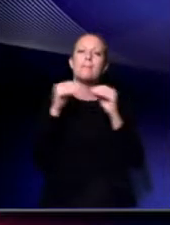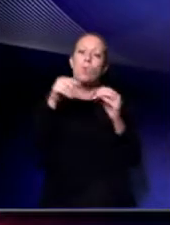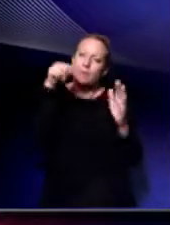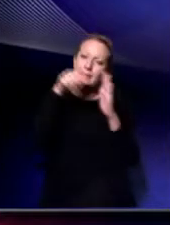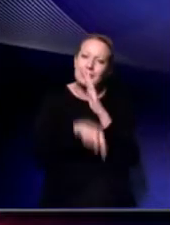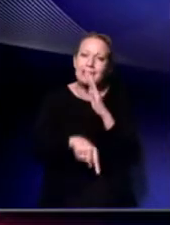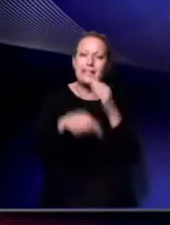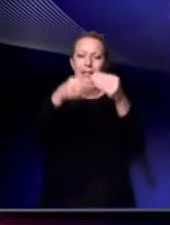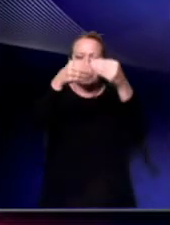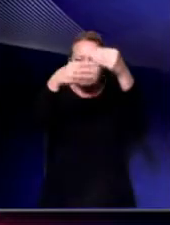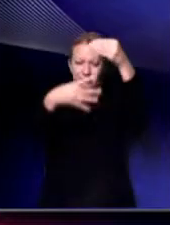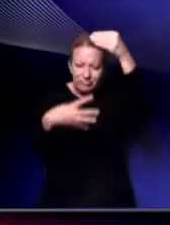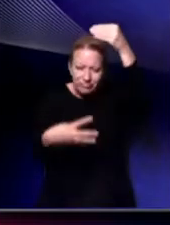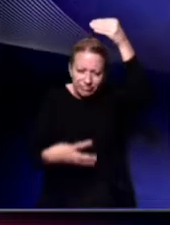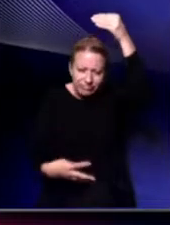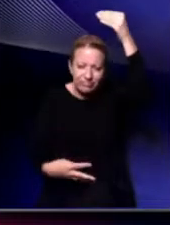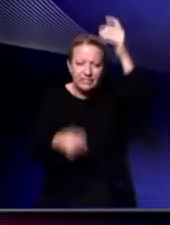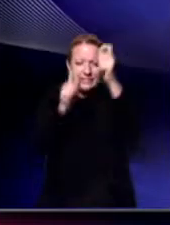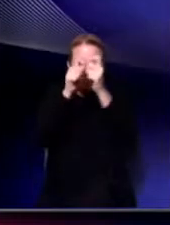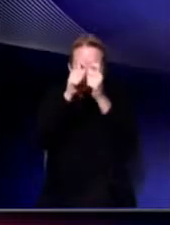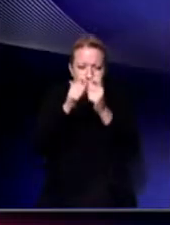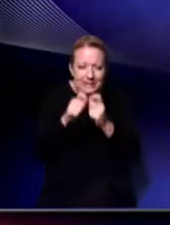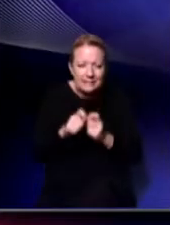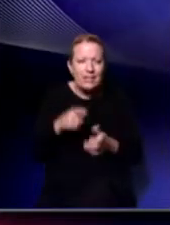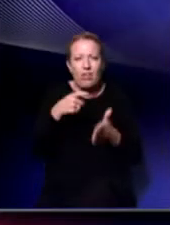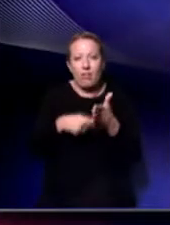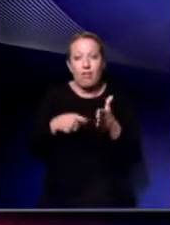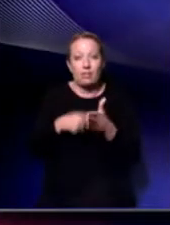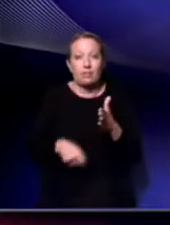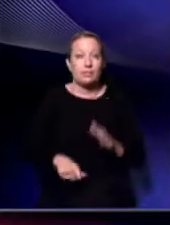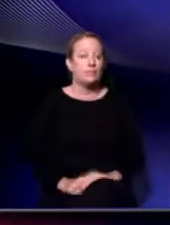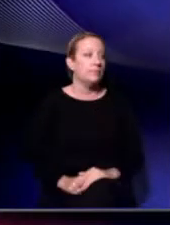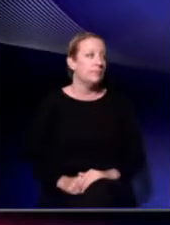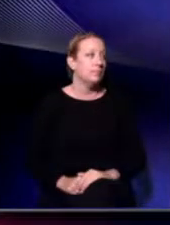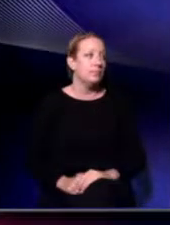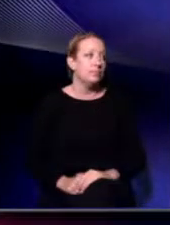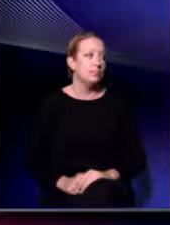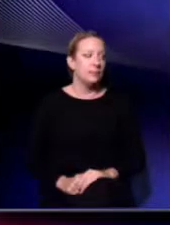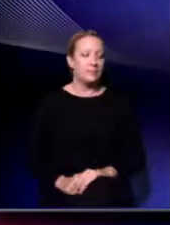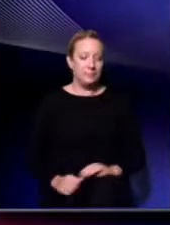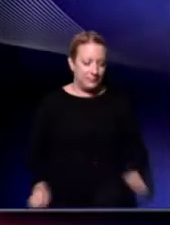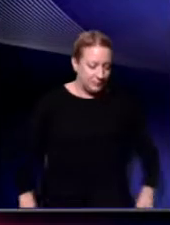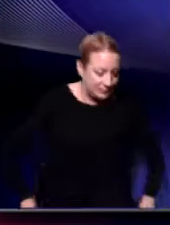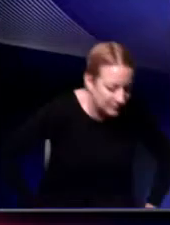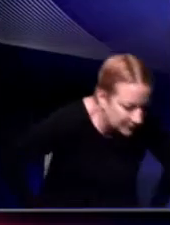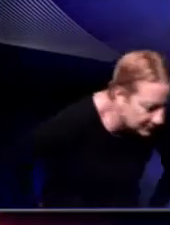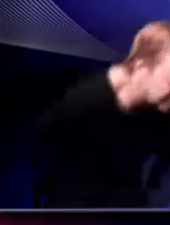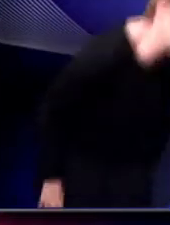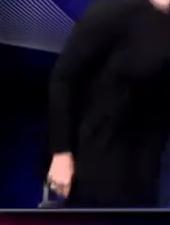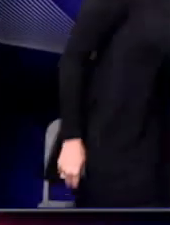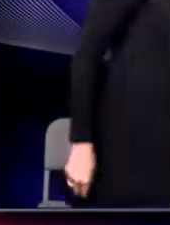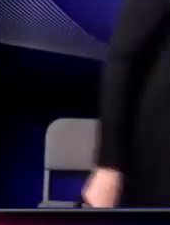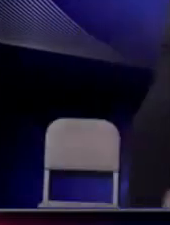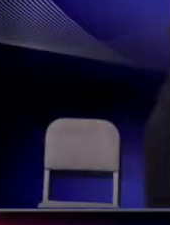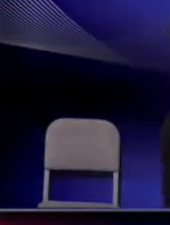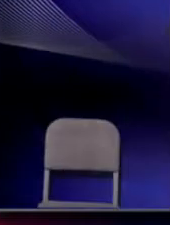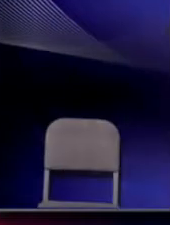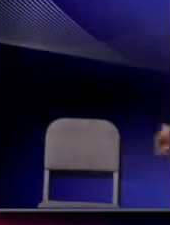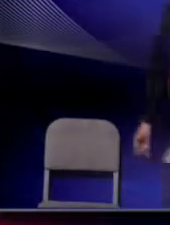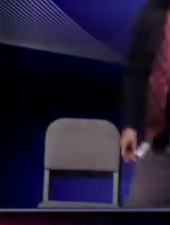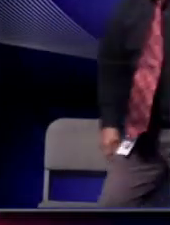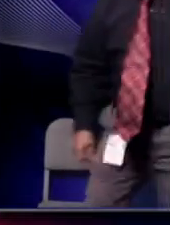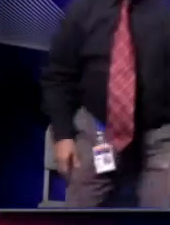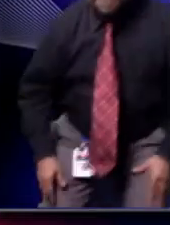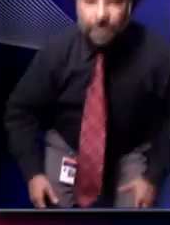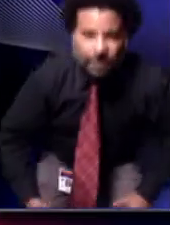can do that. Okay. Hi, Richard. This is David Nigro. I have a few questions.